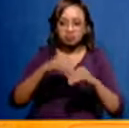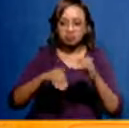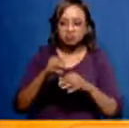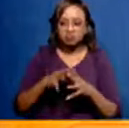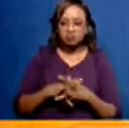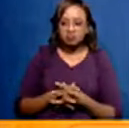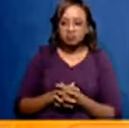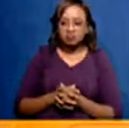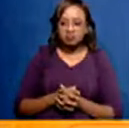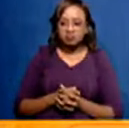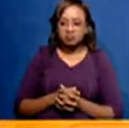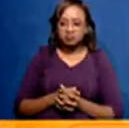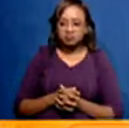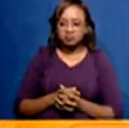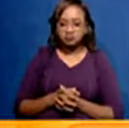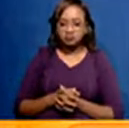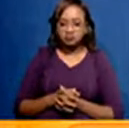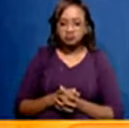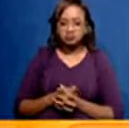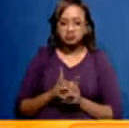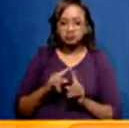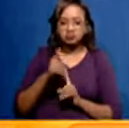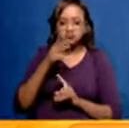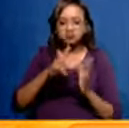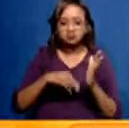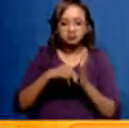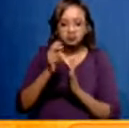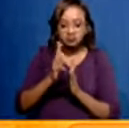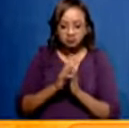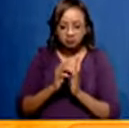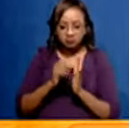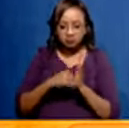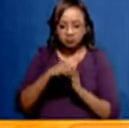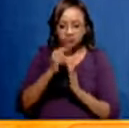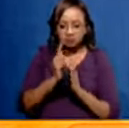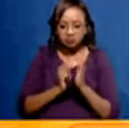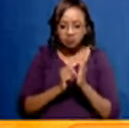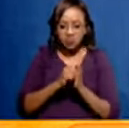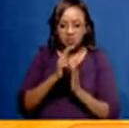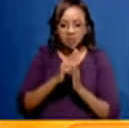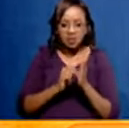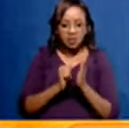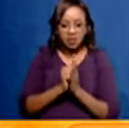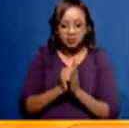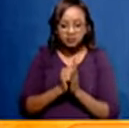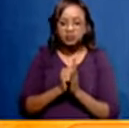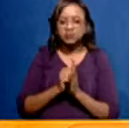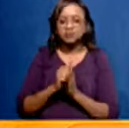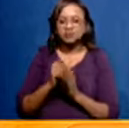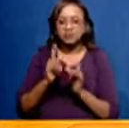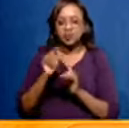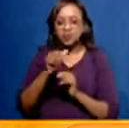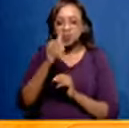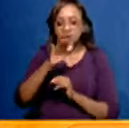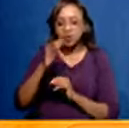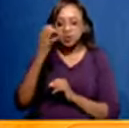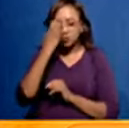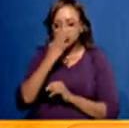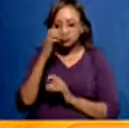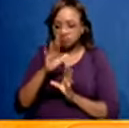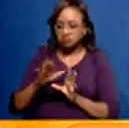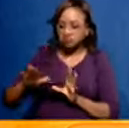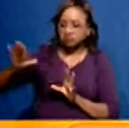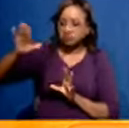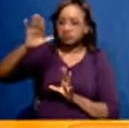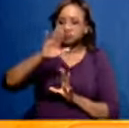I'm not sure whether you follow this, but in the Netherlands and in other parts in Western Europe, there is now a strong swing to